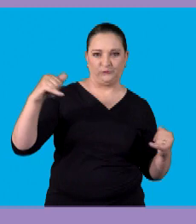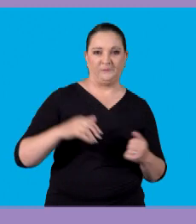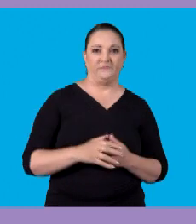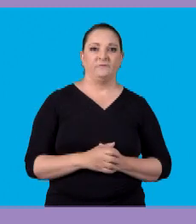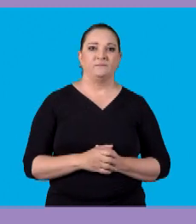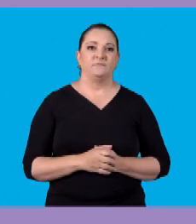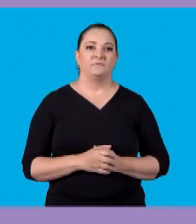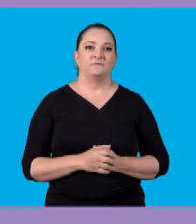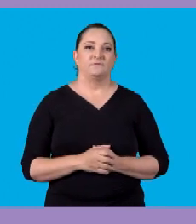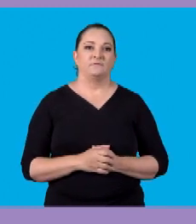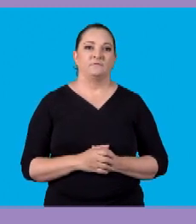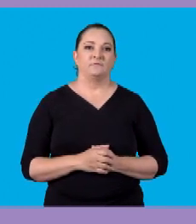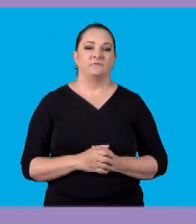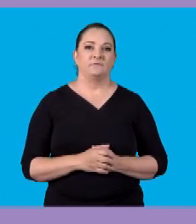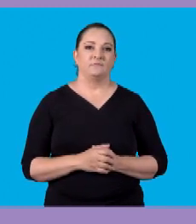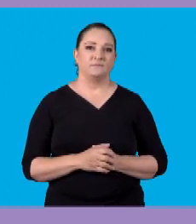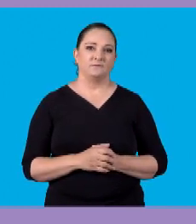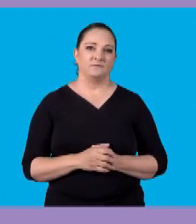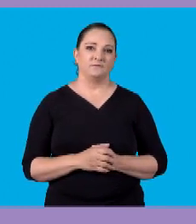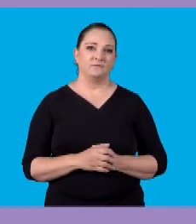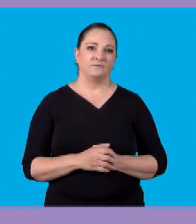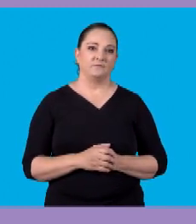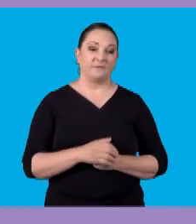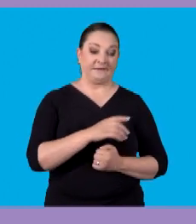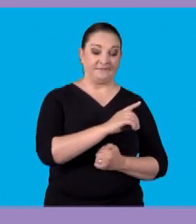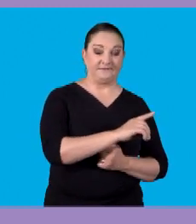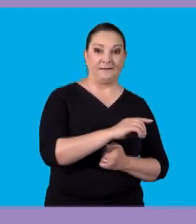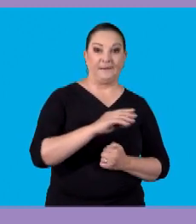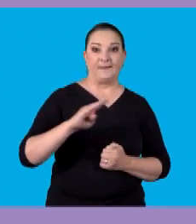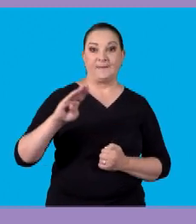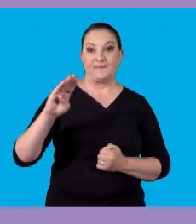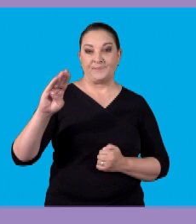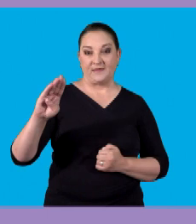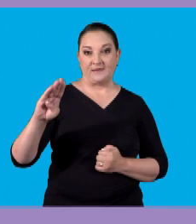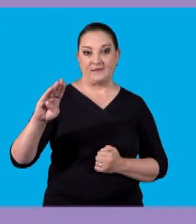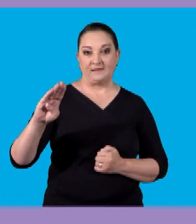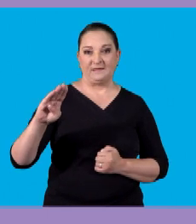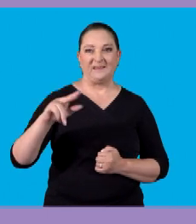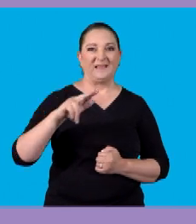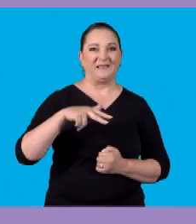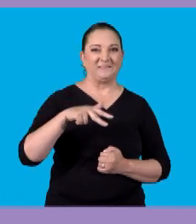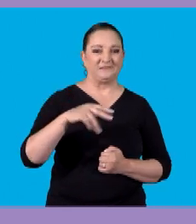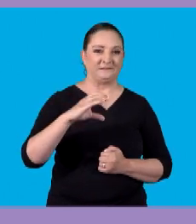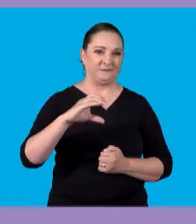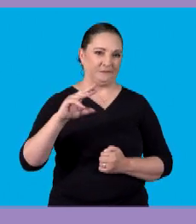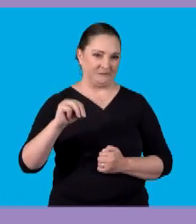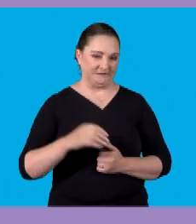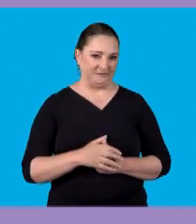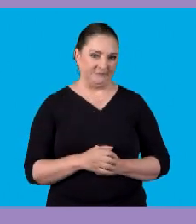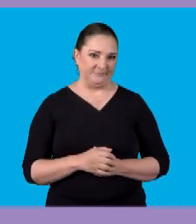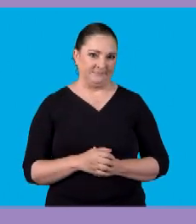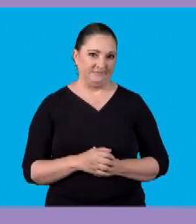we can note there that the size of DB is 18